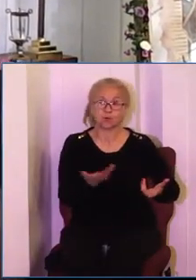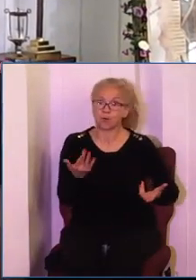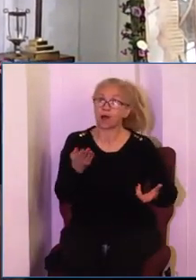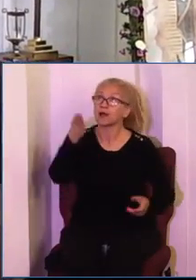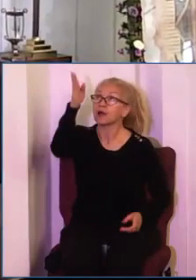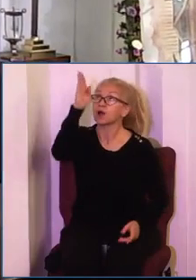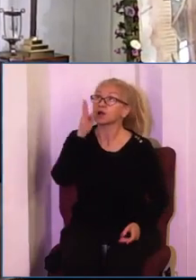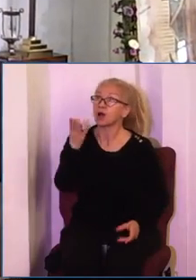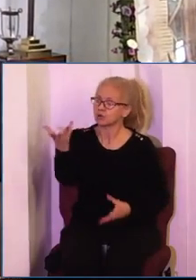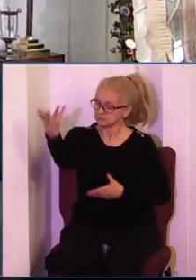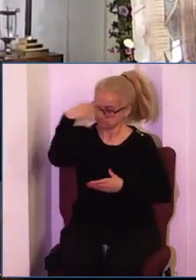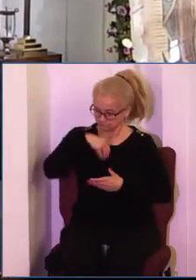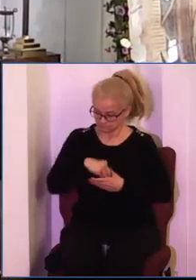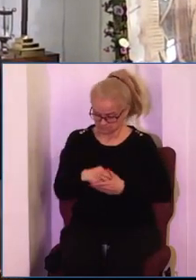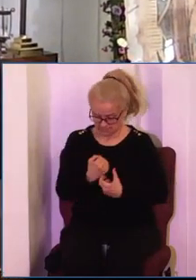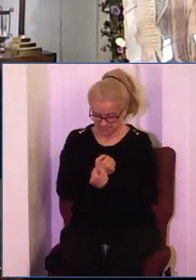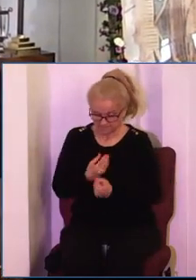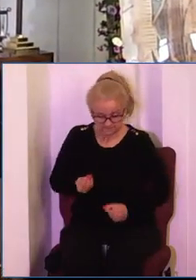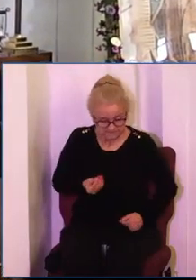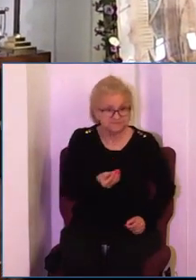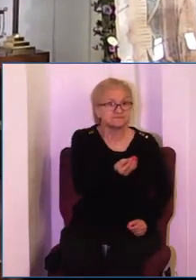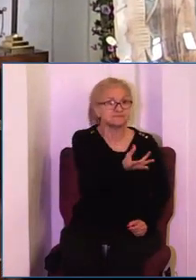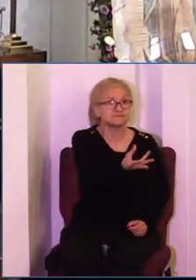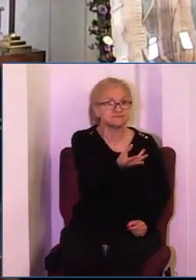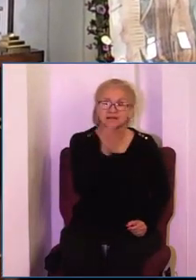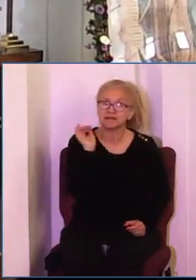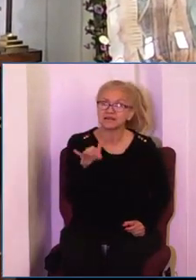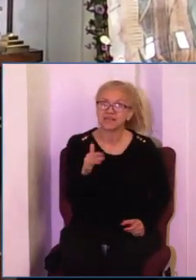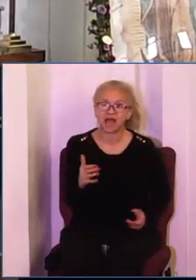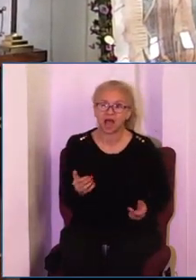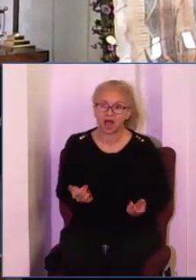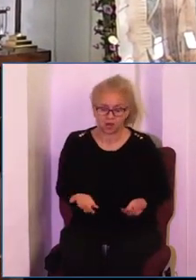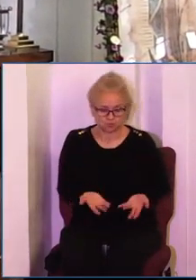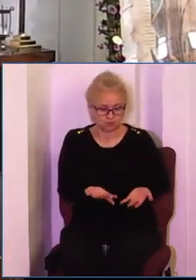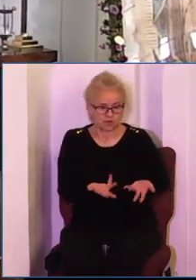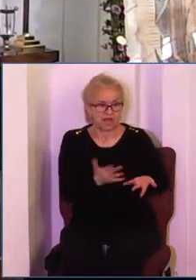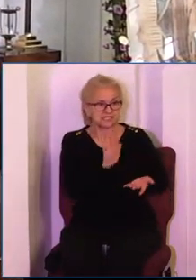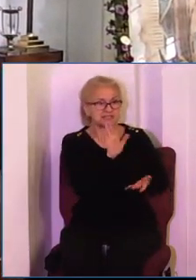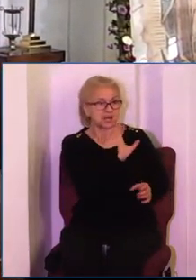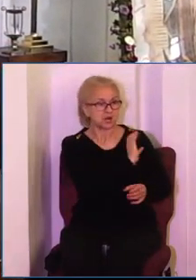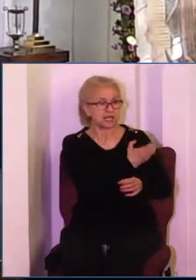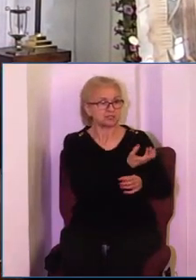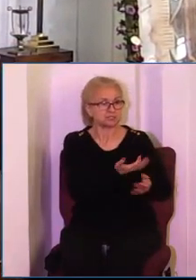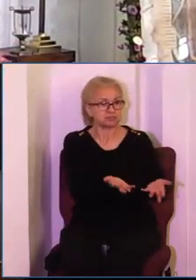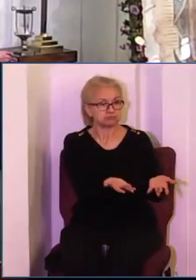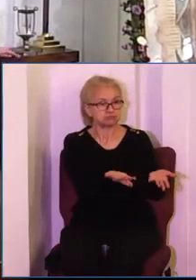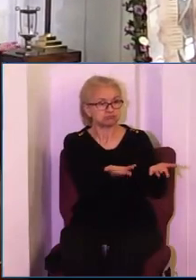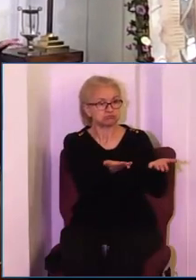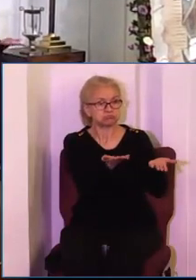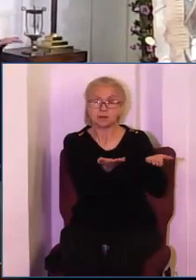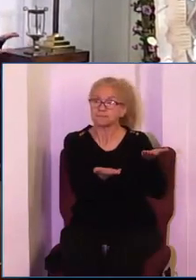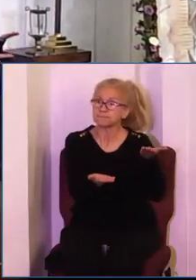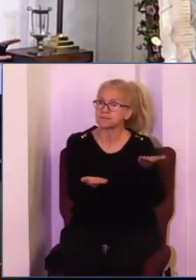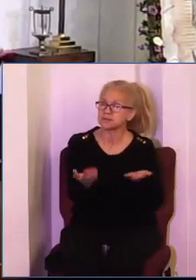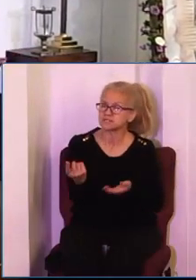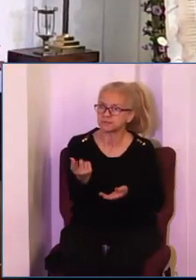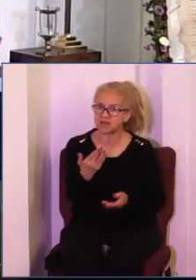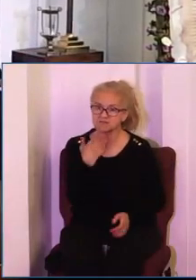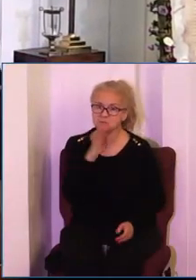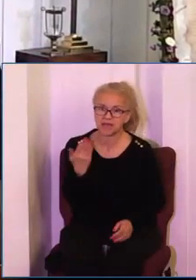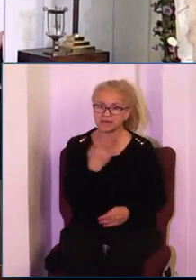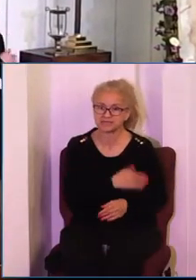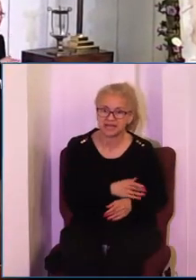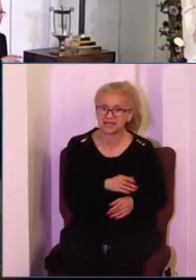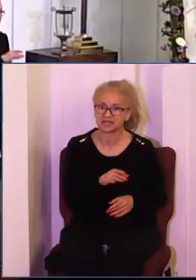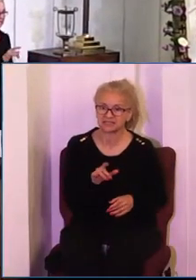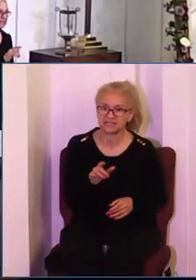has put love in my heart. And that raises their energy up. Maybe someone's having a bad day and they